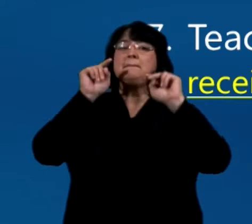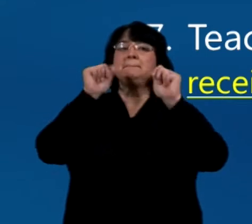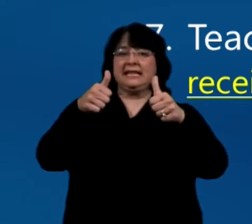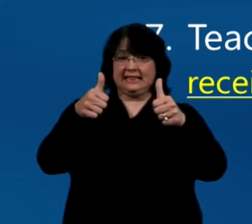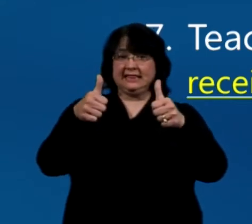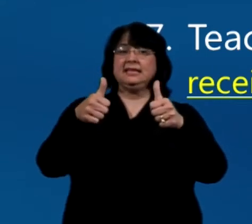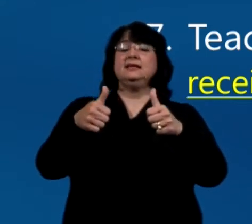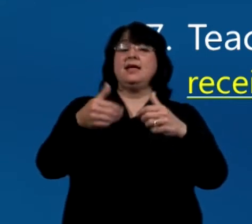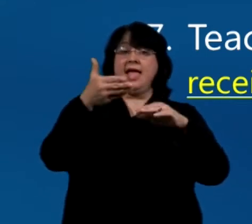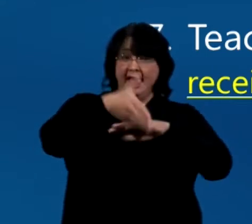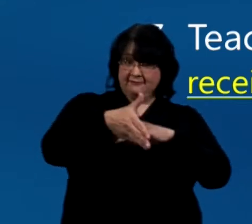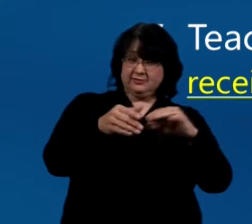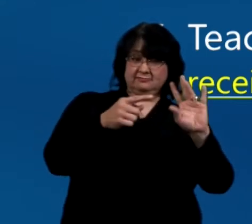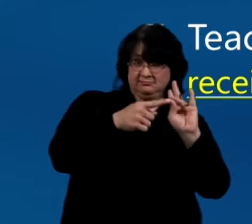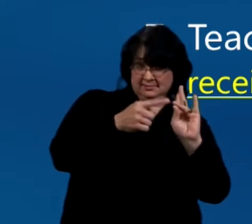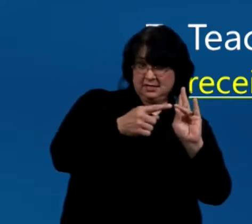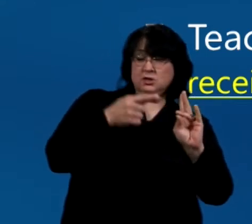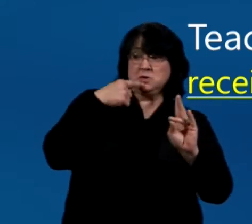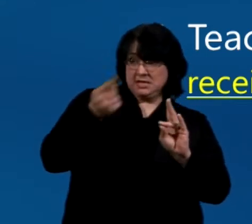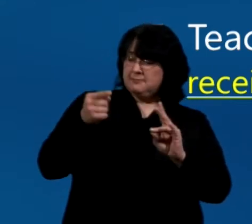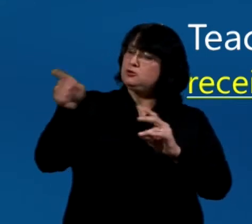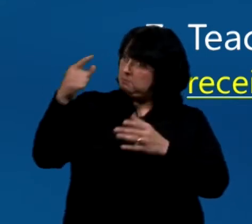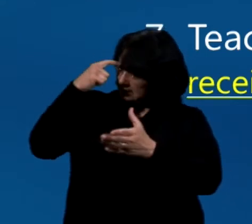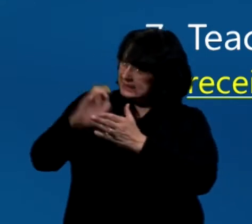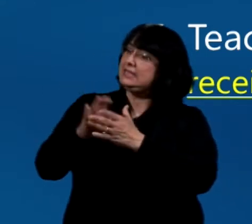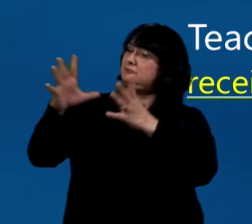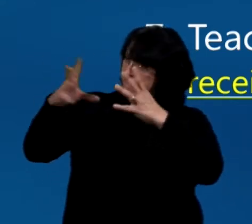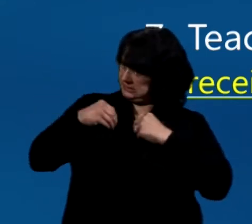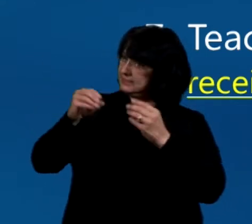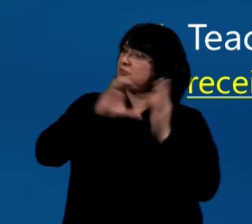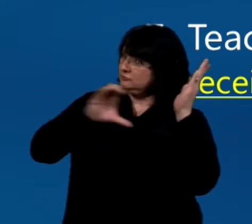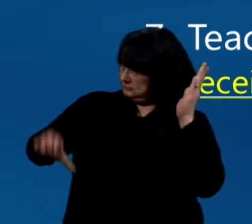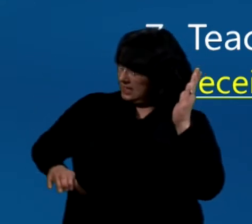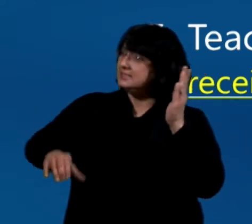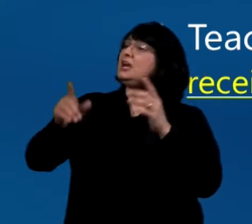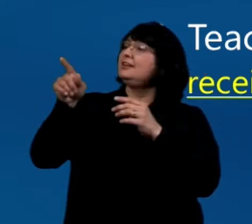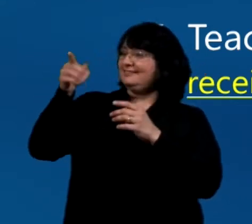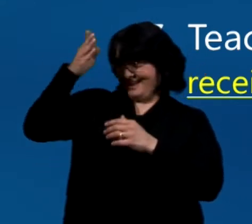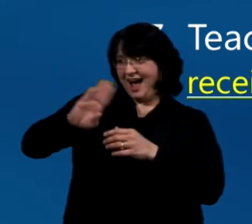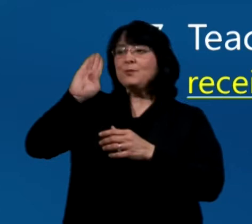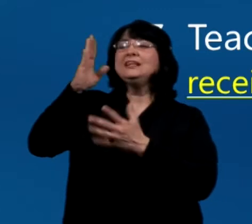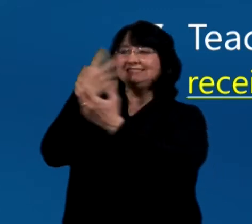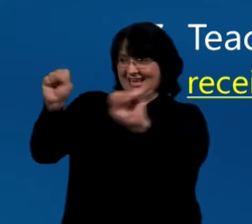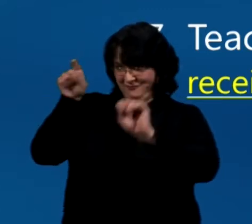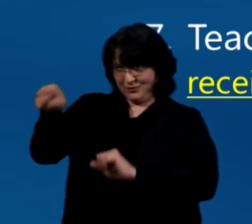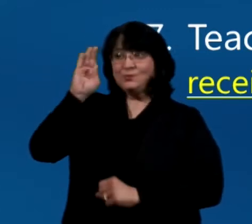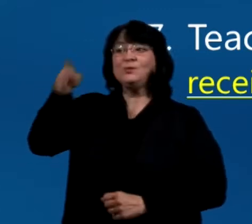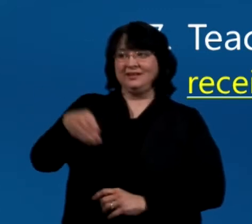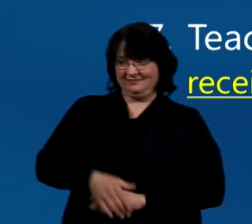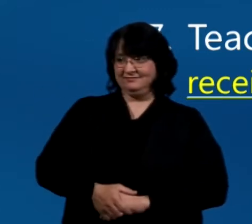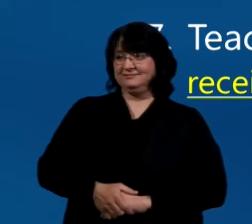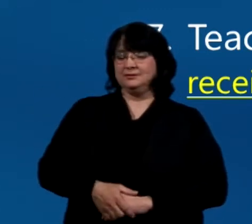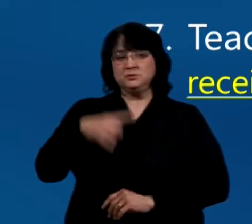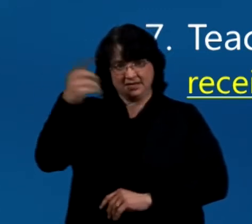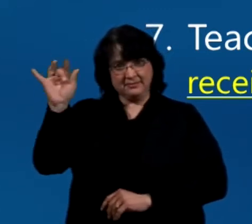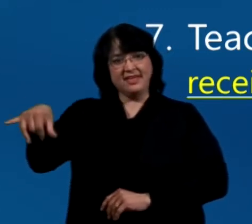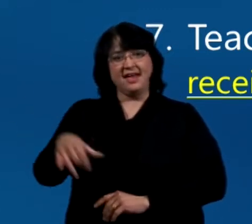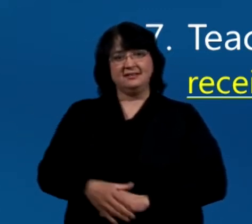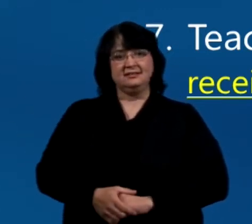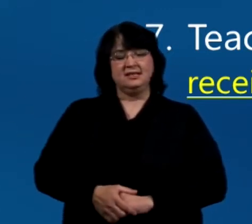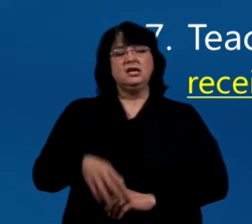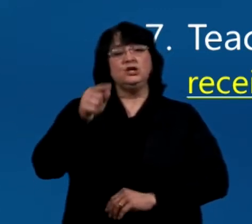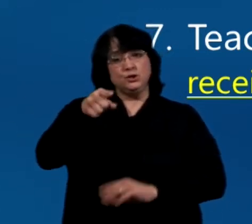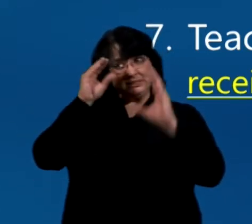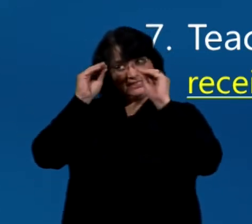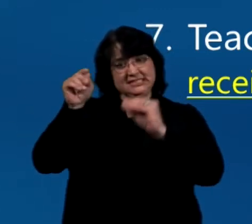from telling him that if he will believe and receive Christ, God will save him. You have